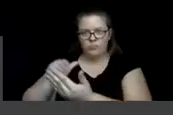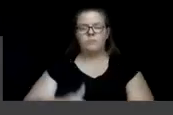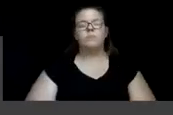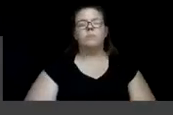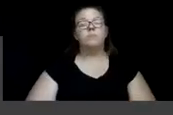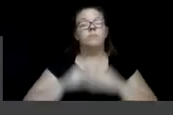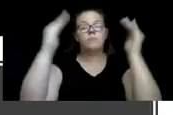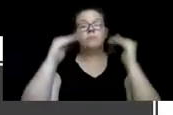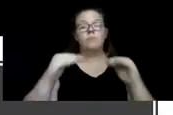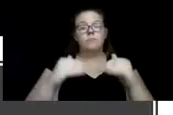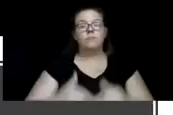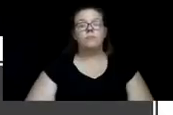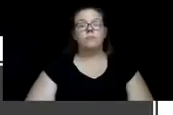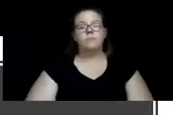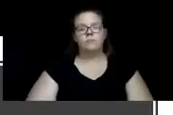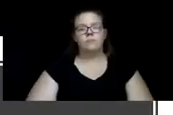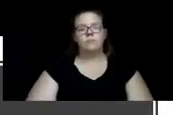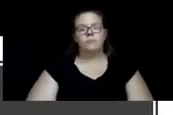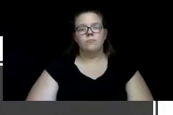Next slide, please.